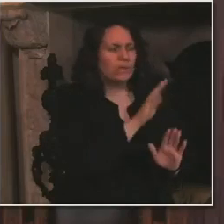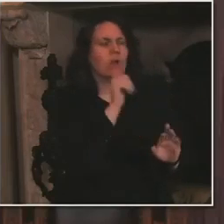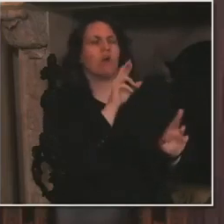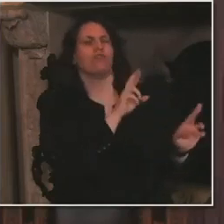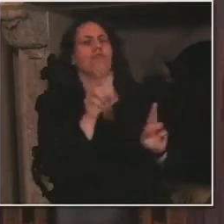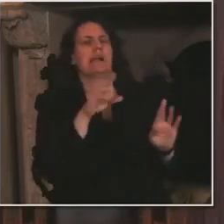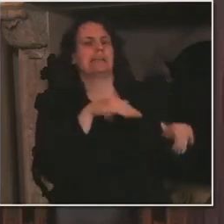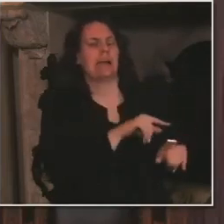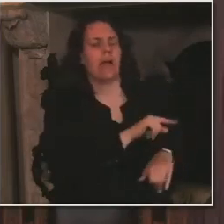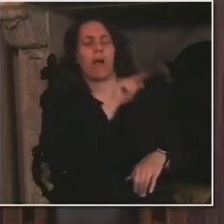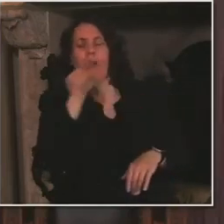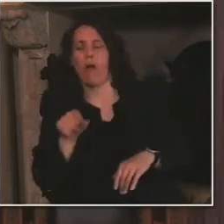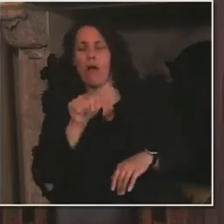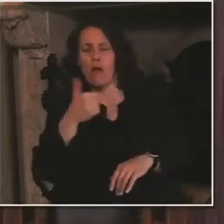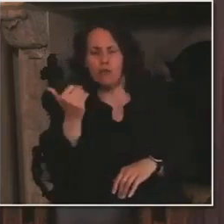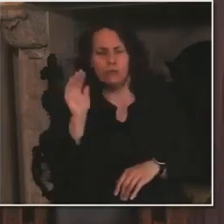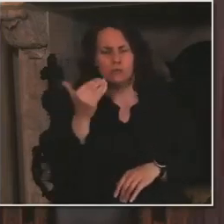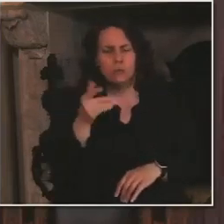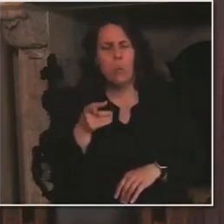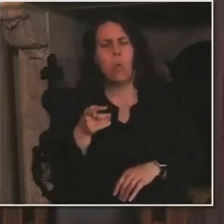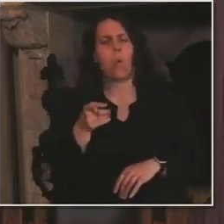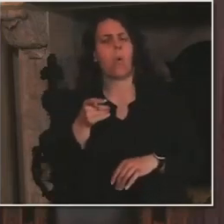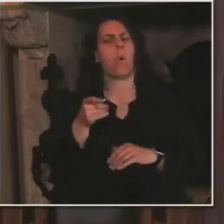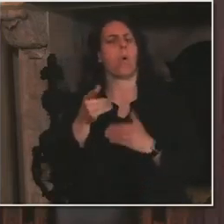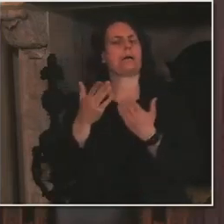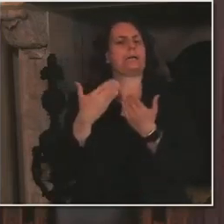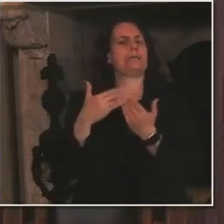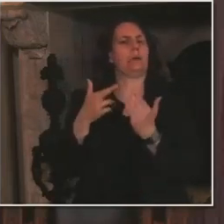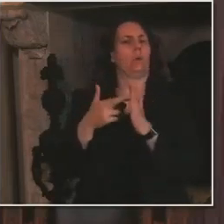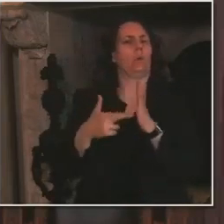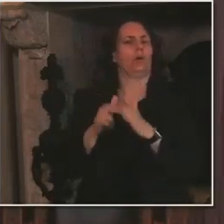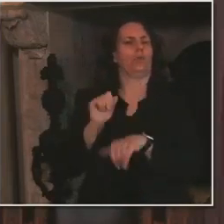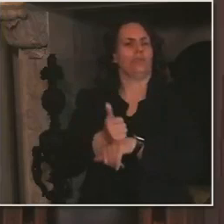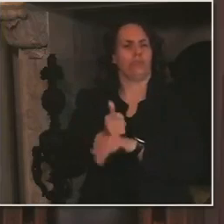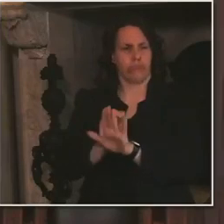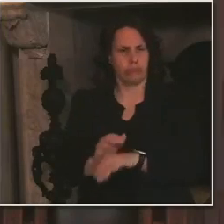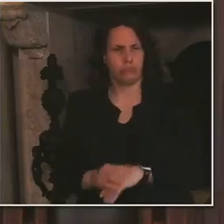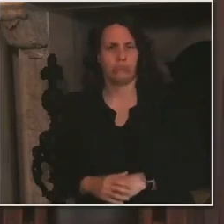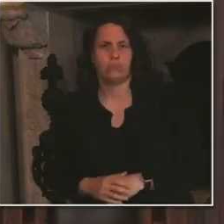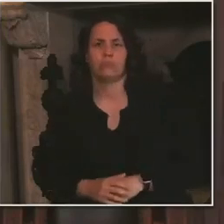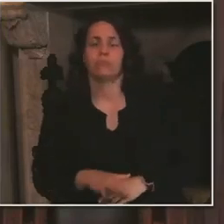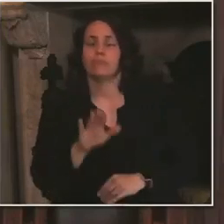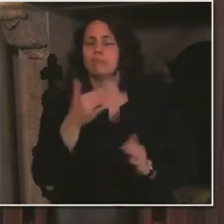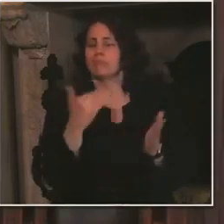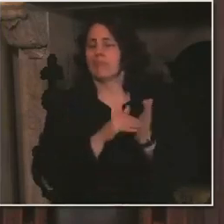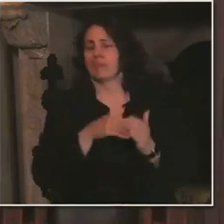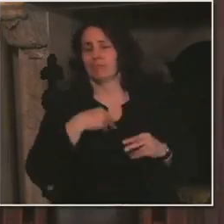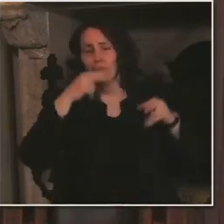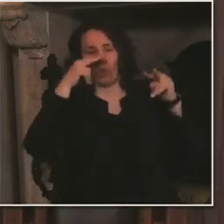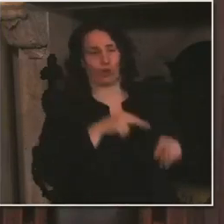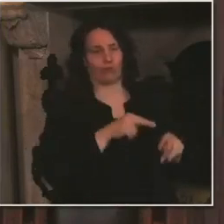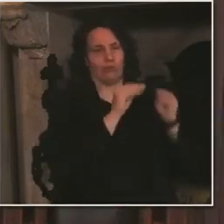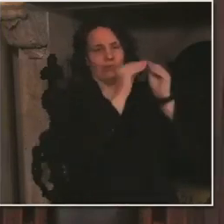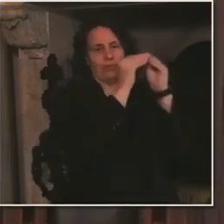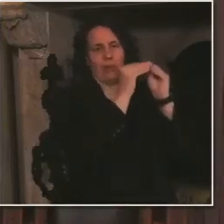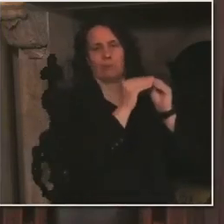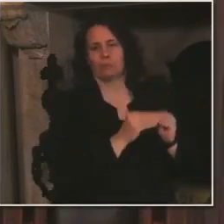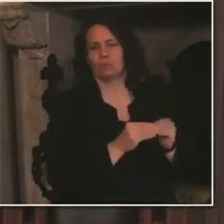owner, and also look at the data as it looks across the state. The previous question from